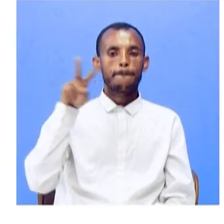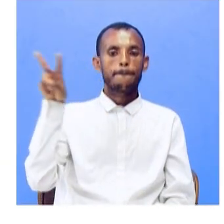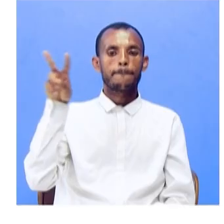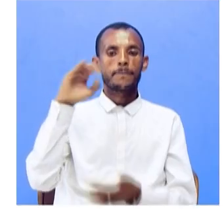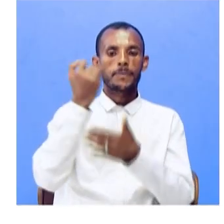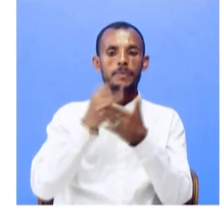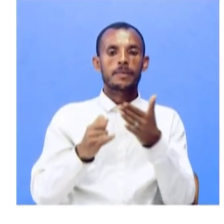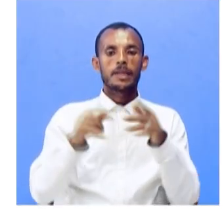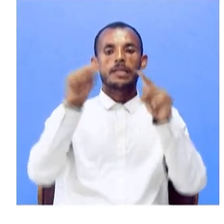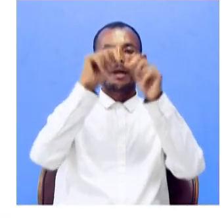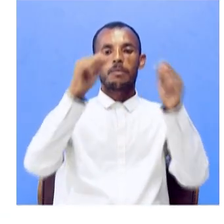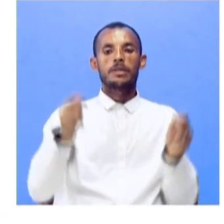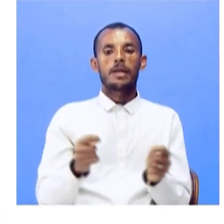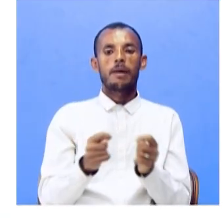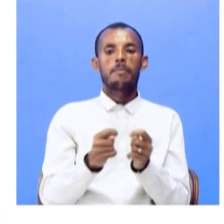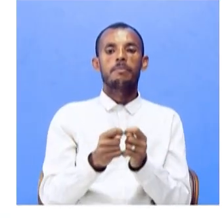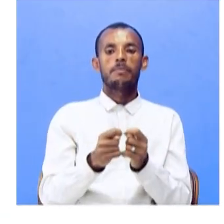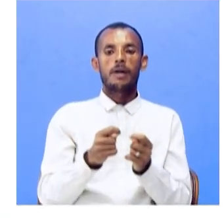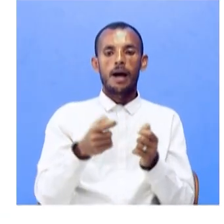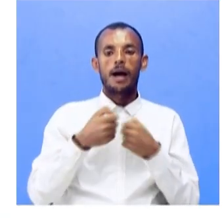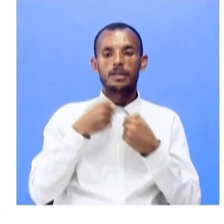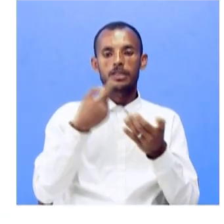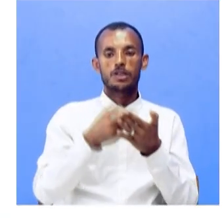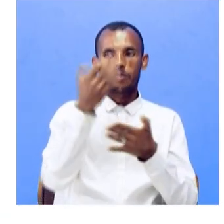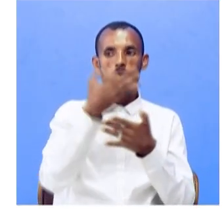trapezium had this form.